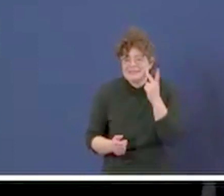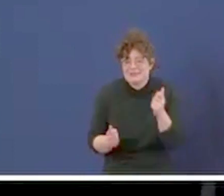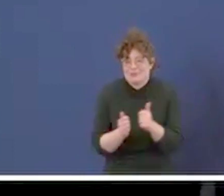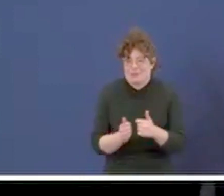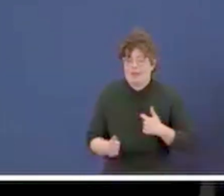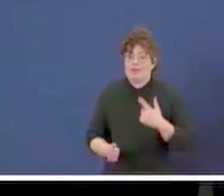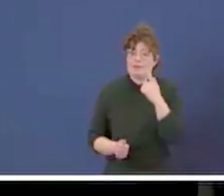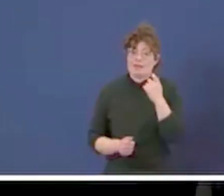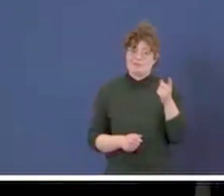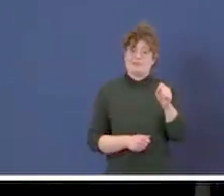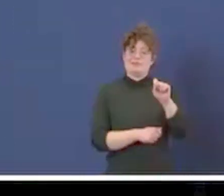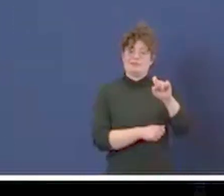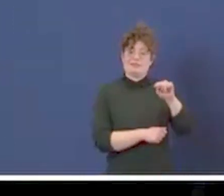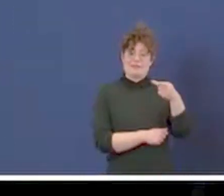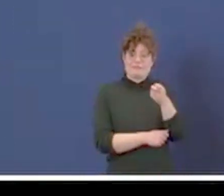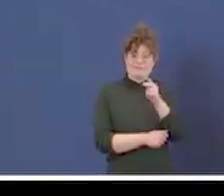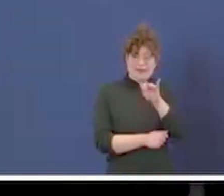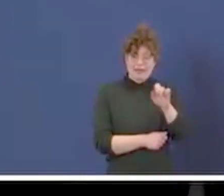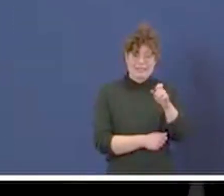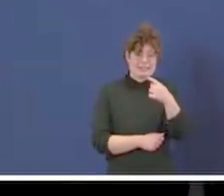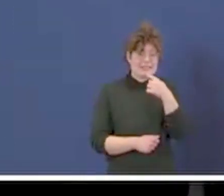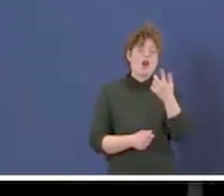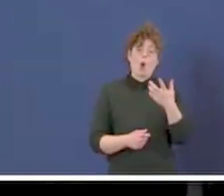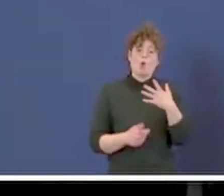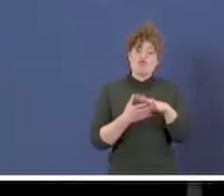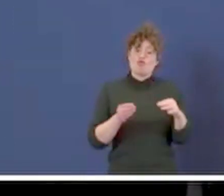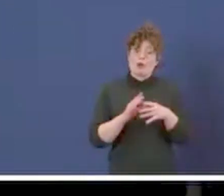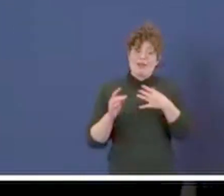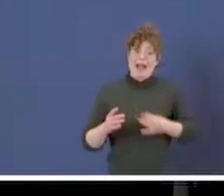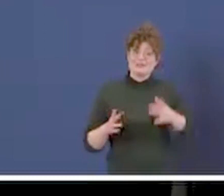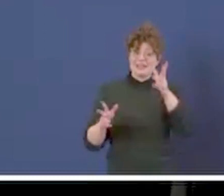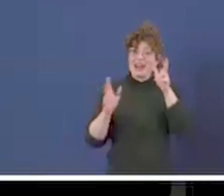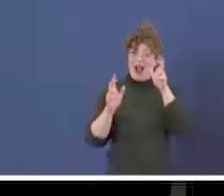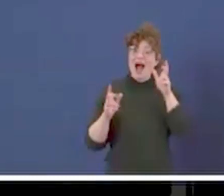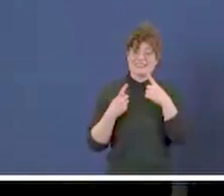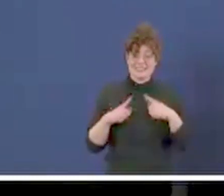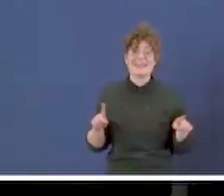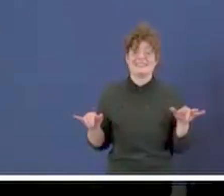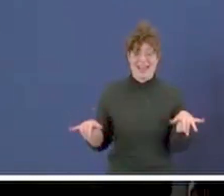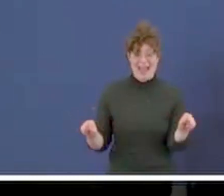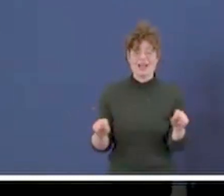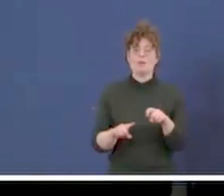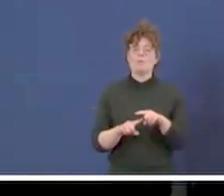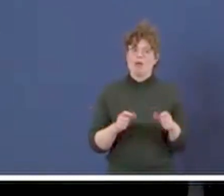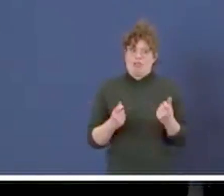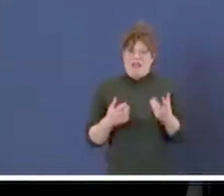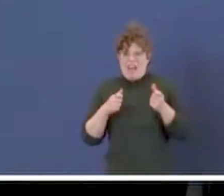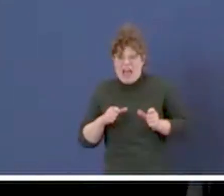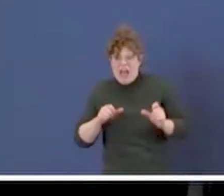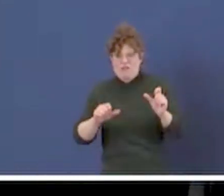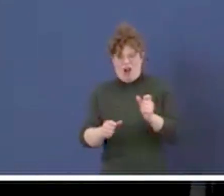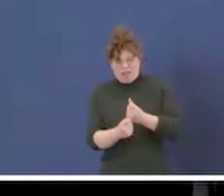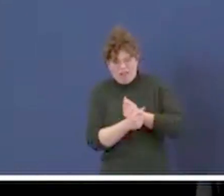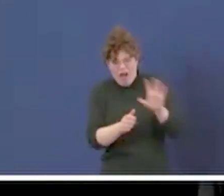because, as Stephanie says, I'm one of the stories you like to hear about. I'm a success story, but there's a lot of effort and love